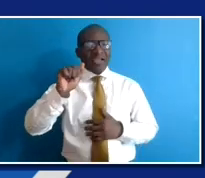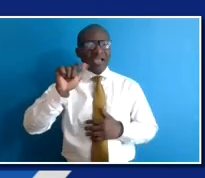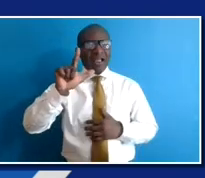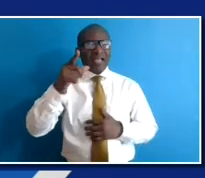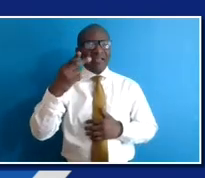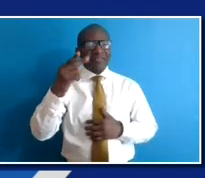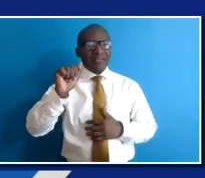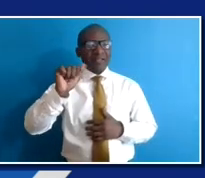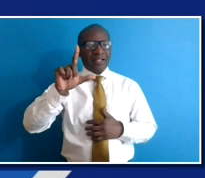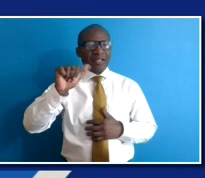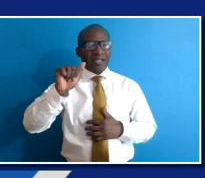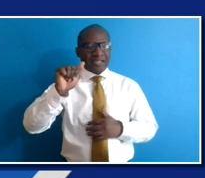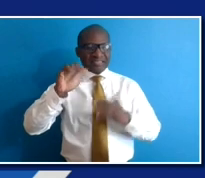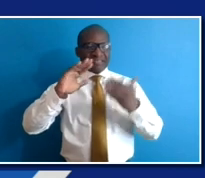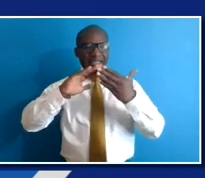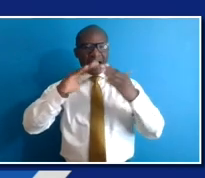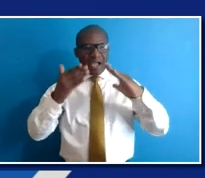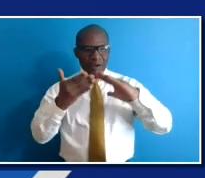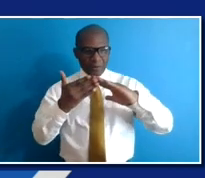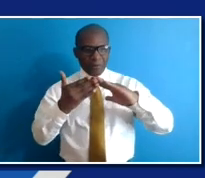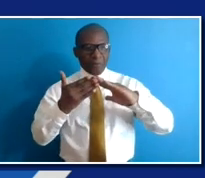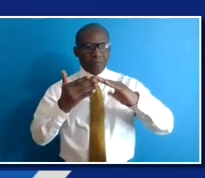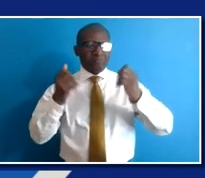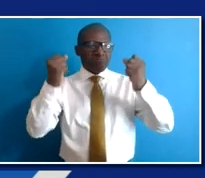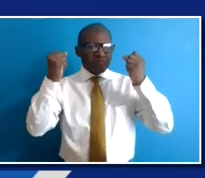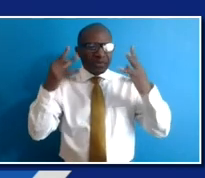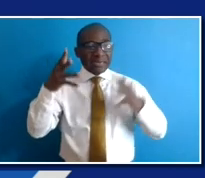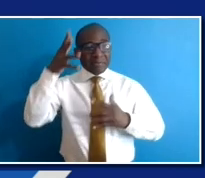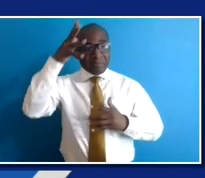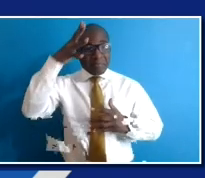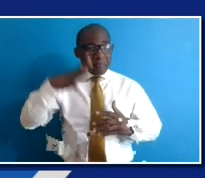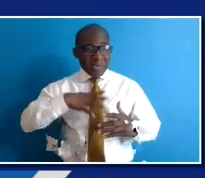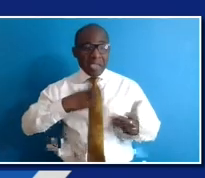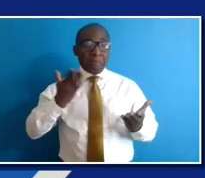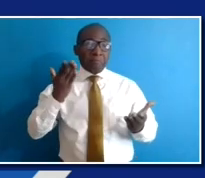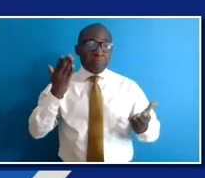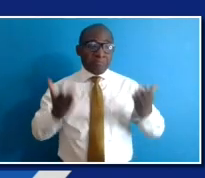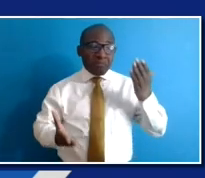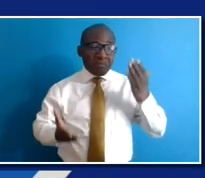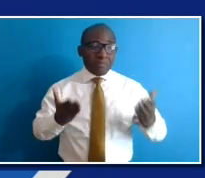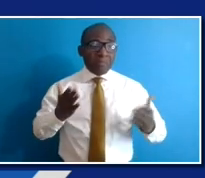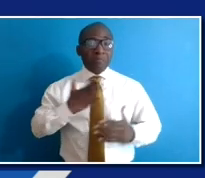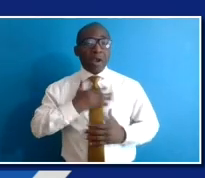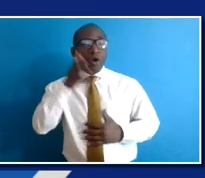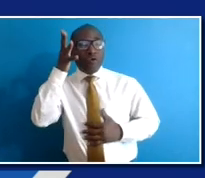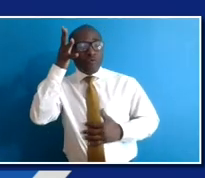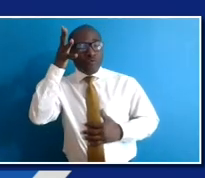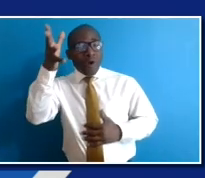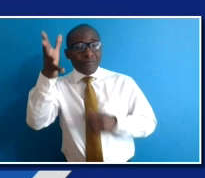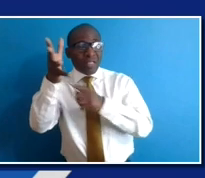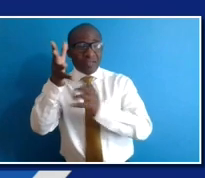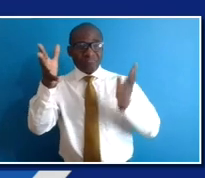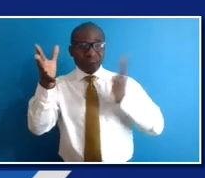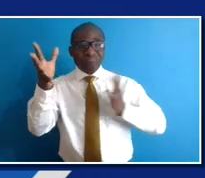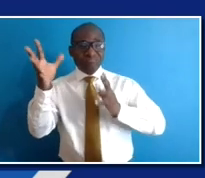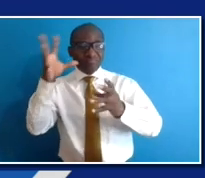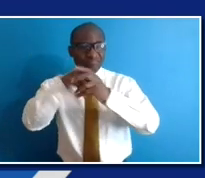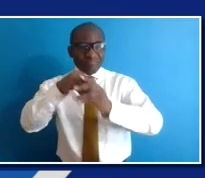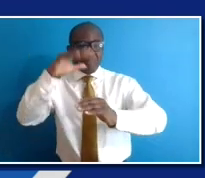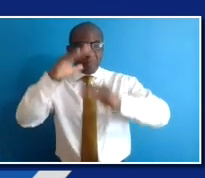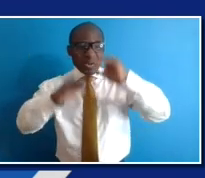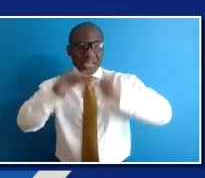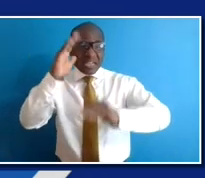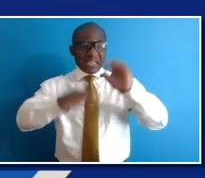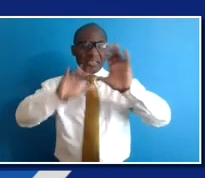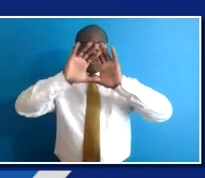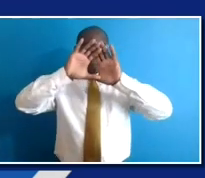did, and they created this fantastic facility, which has behind it the drinking watershed for New York City and Westchester